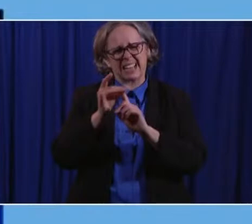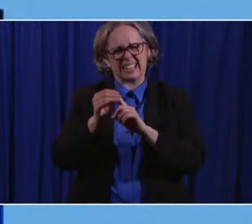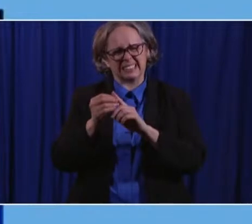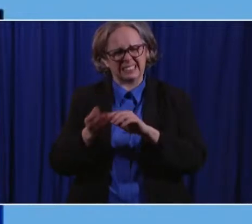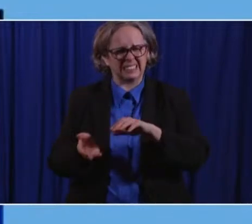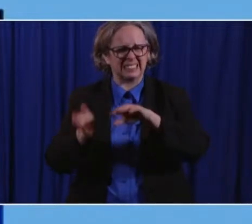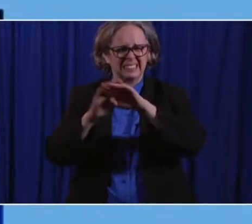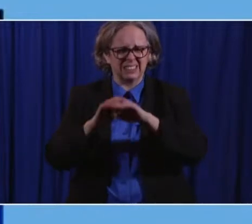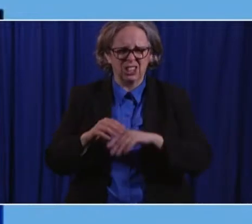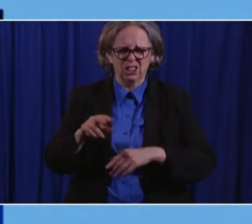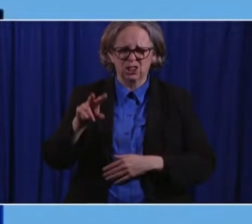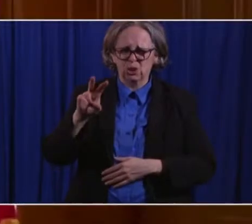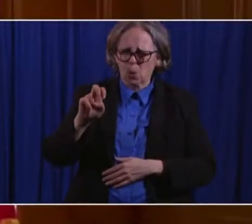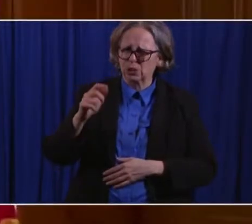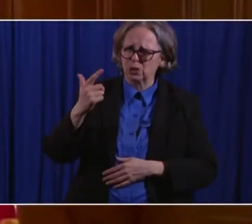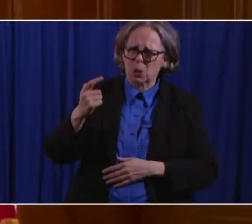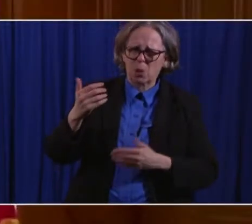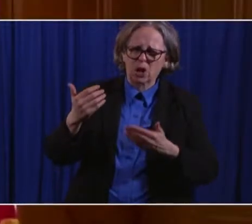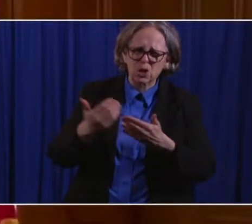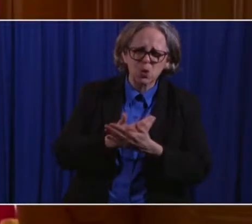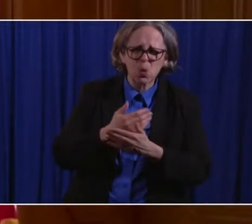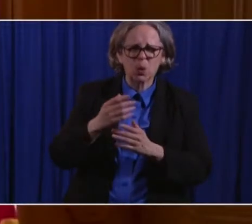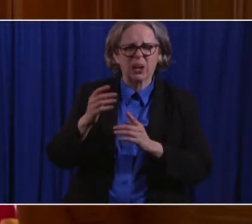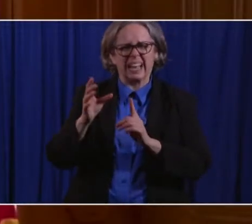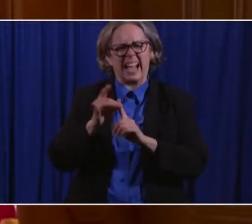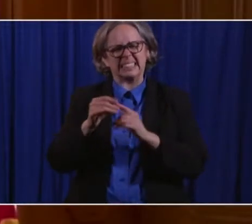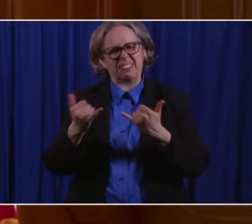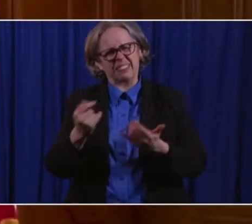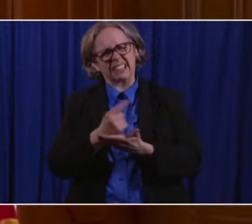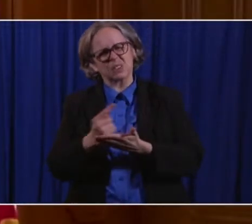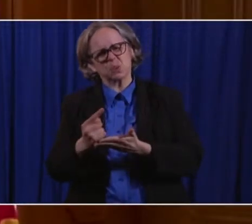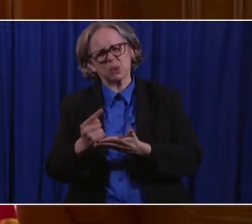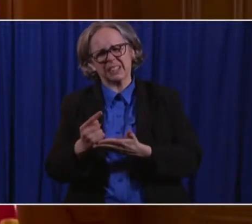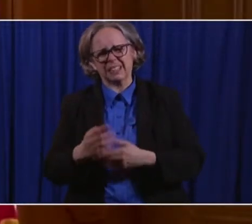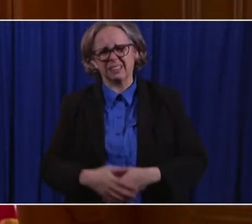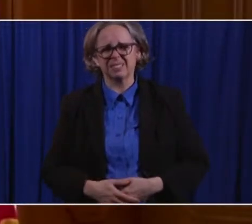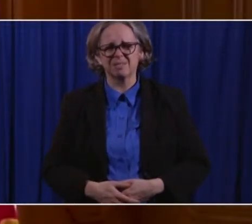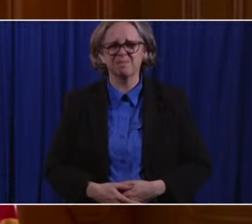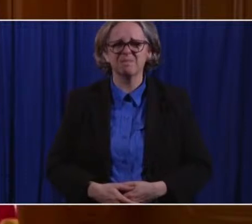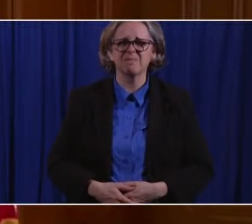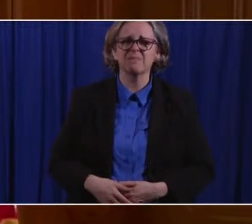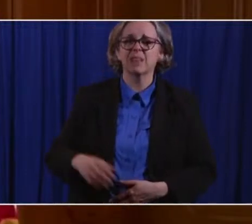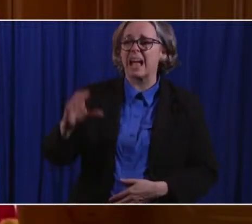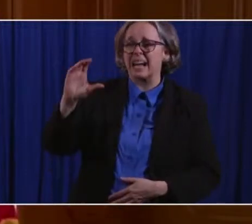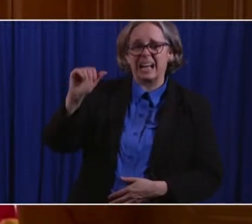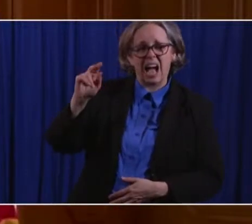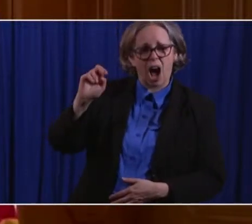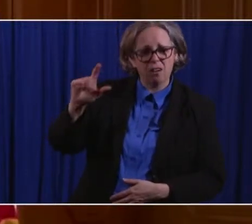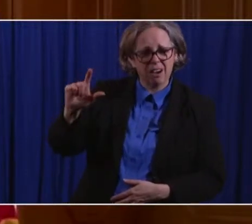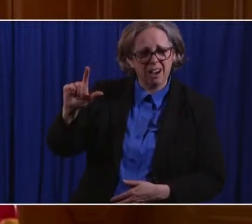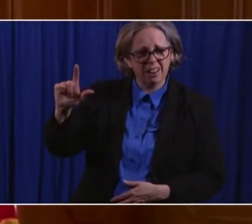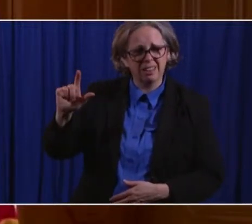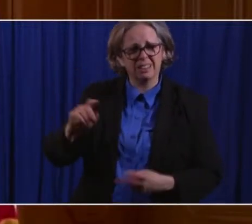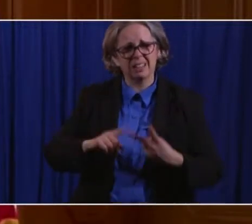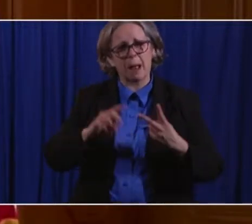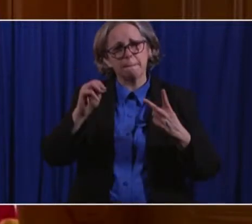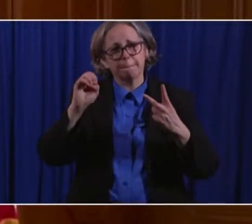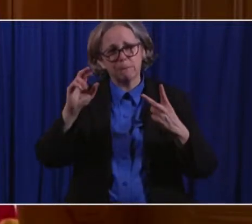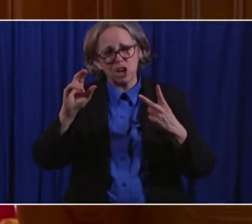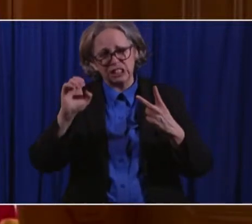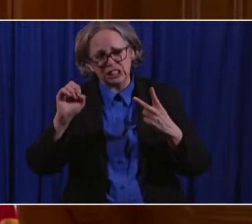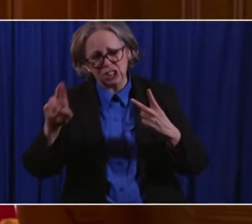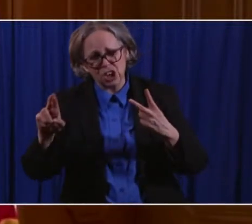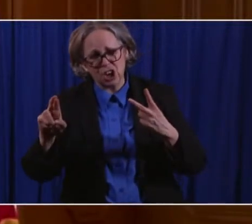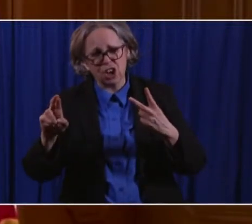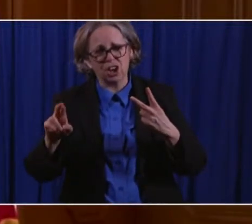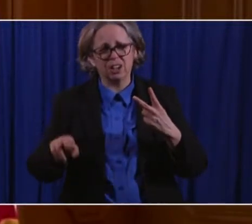week. So very fast acceleration. Carroll County, Mercer County, Morgan County moved from yellow to orange, while Brown